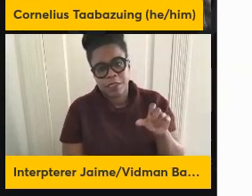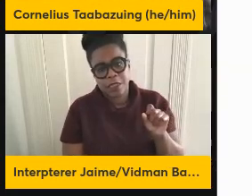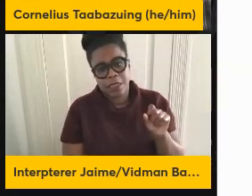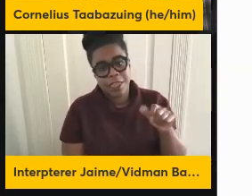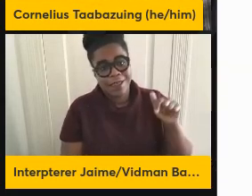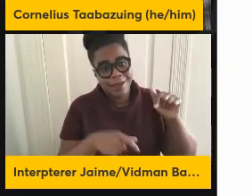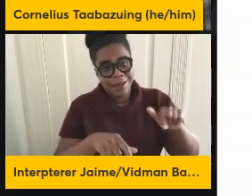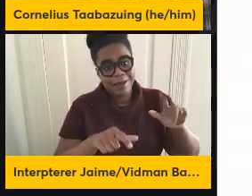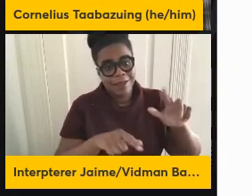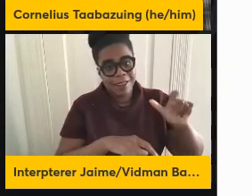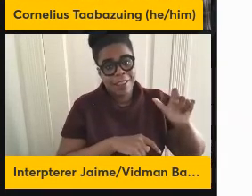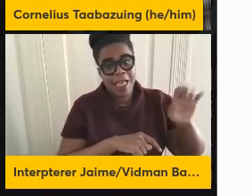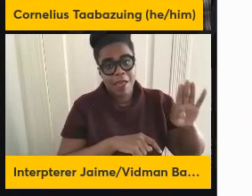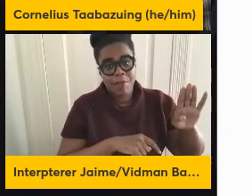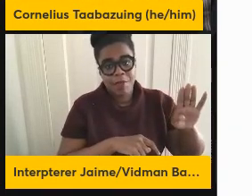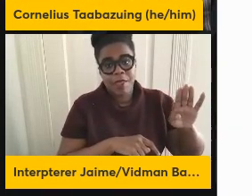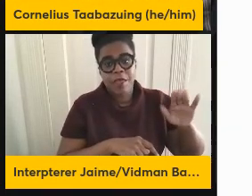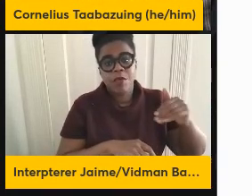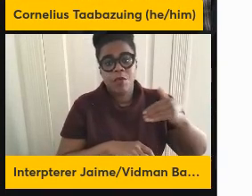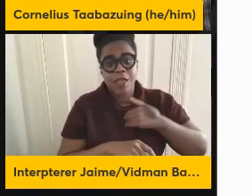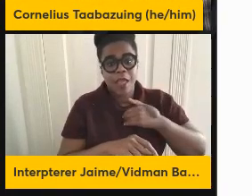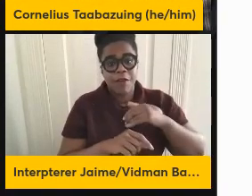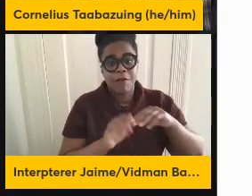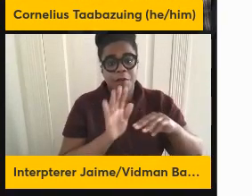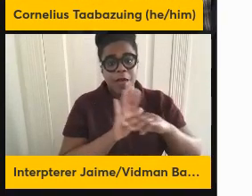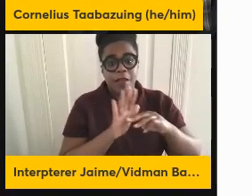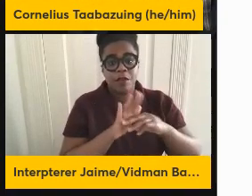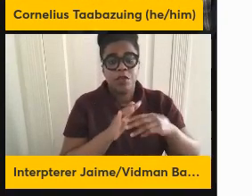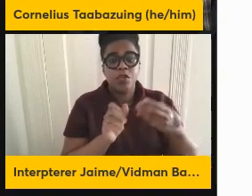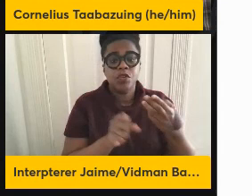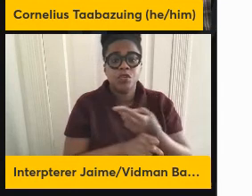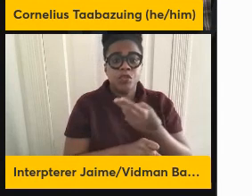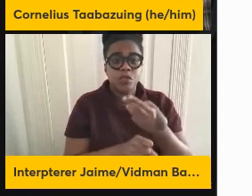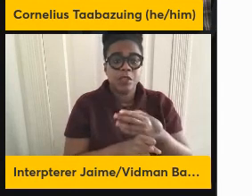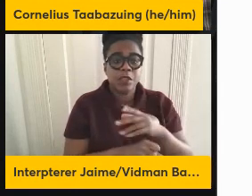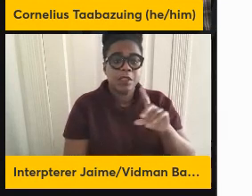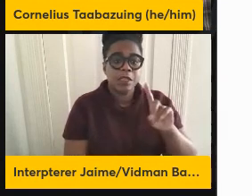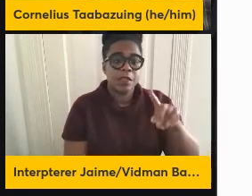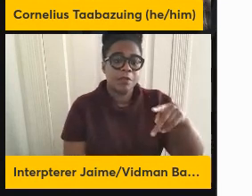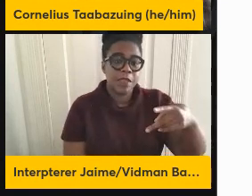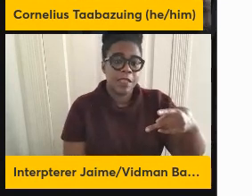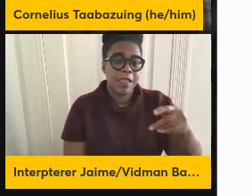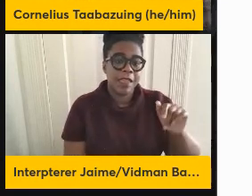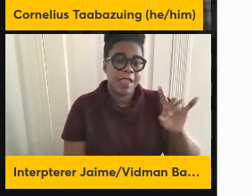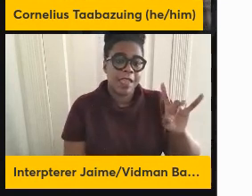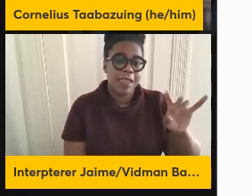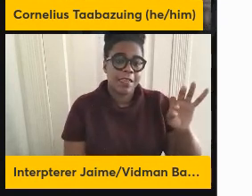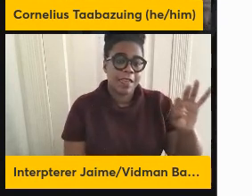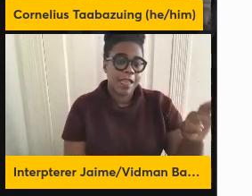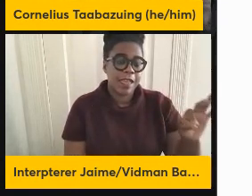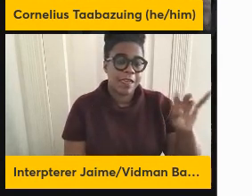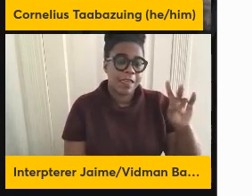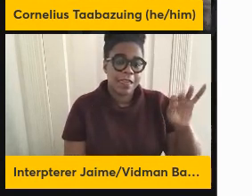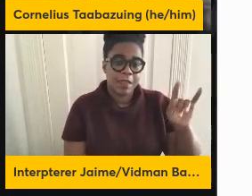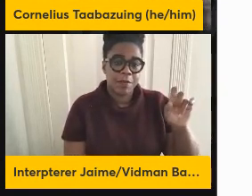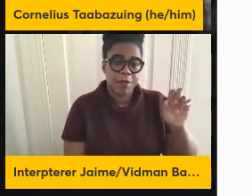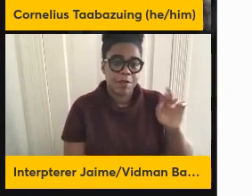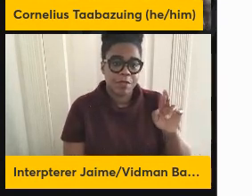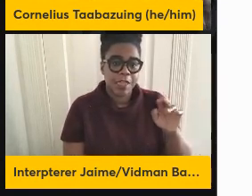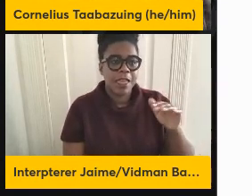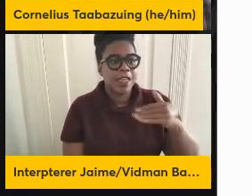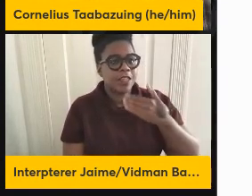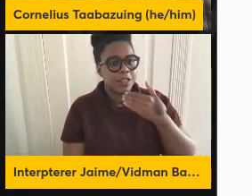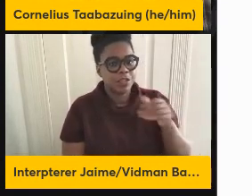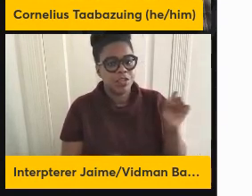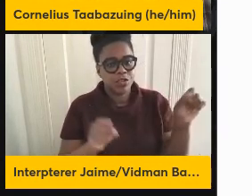this leukemia model where we saw that using these DPPA9 inhibitors, it's a potentially viable